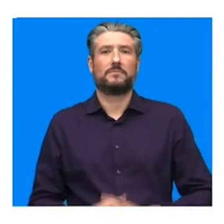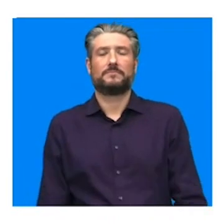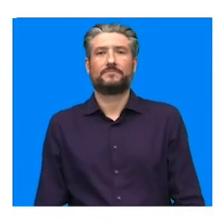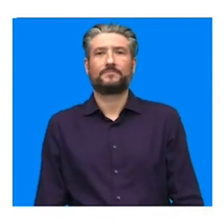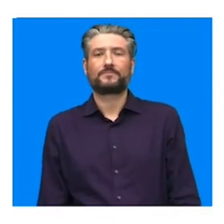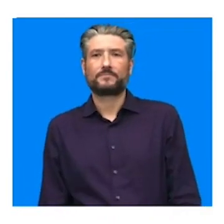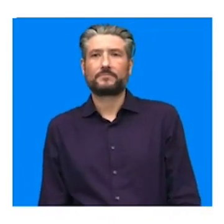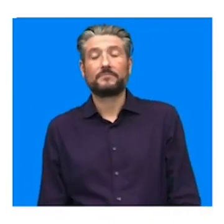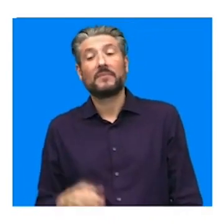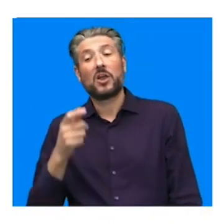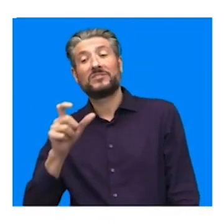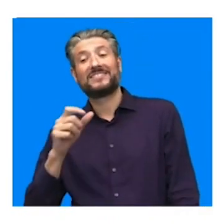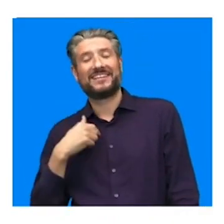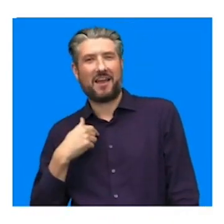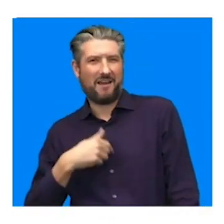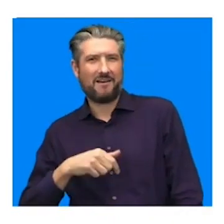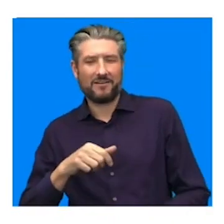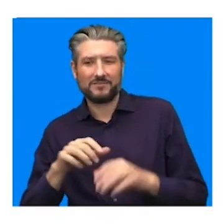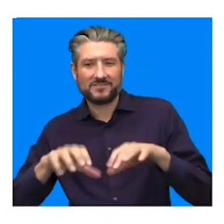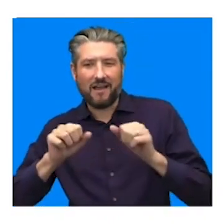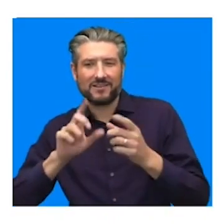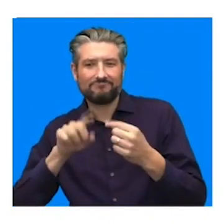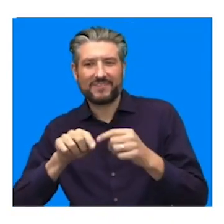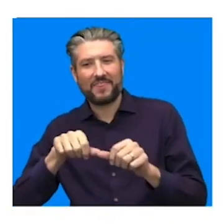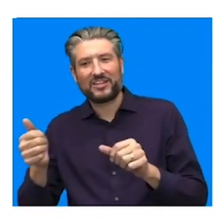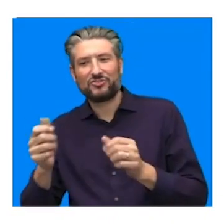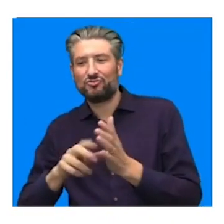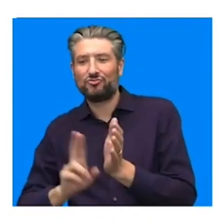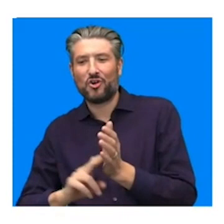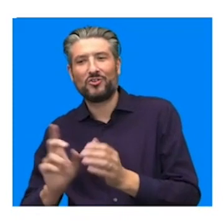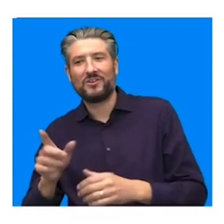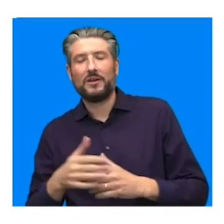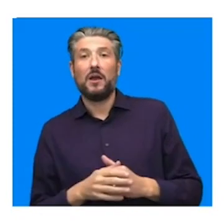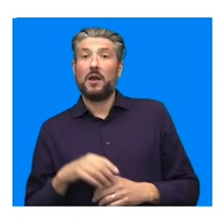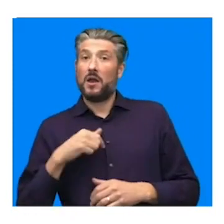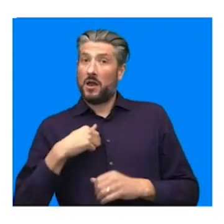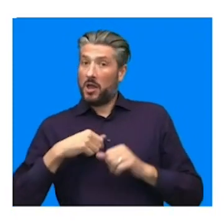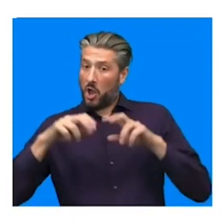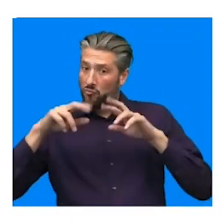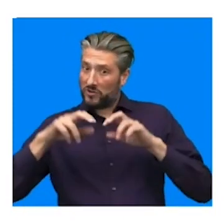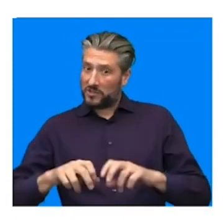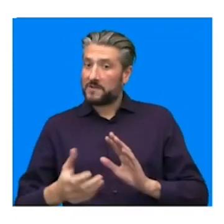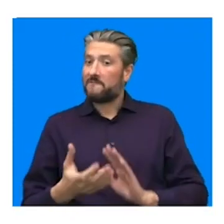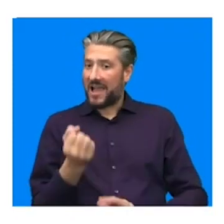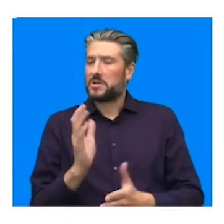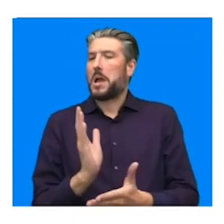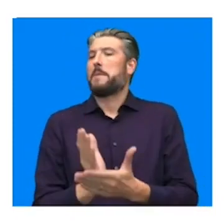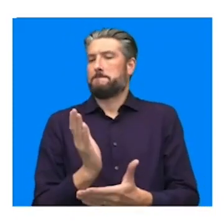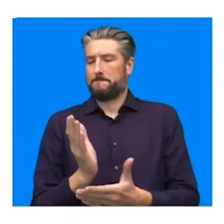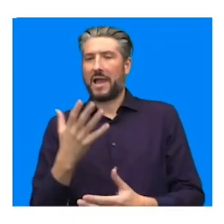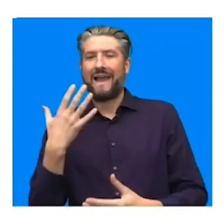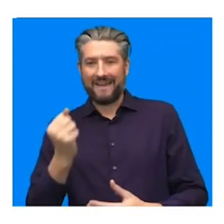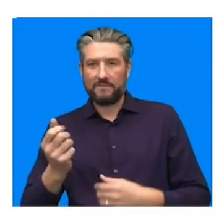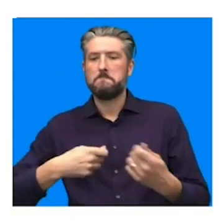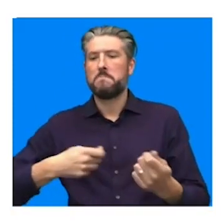I'll start with this one, John, then please jump in. Actually, the research showed there really was a market for this. It was,